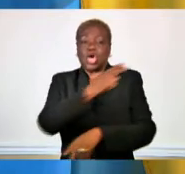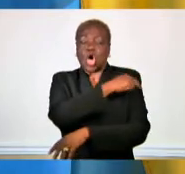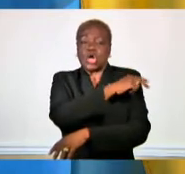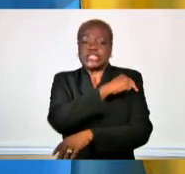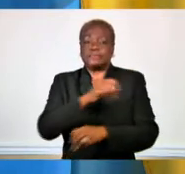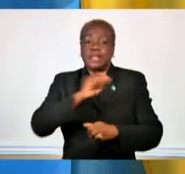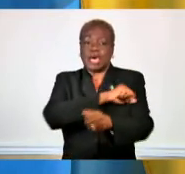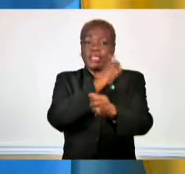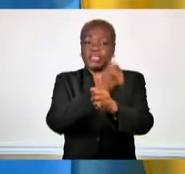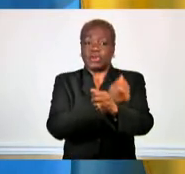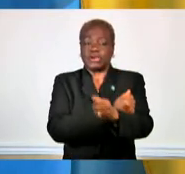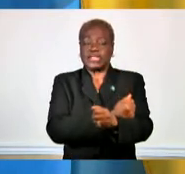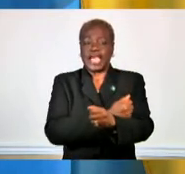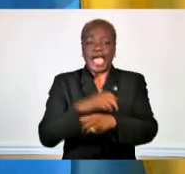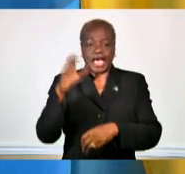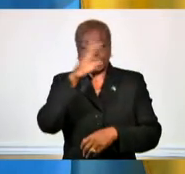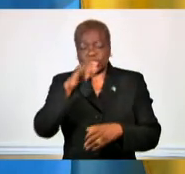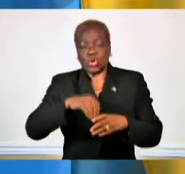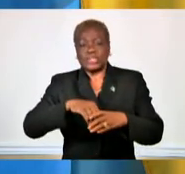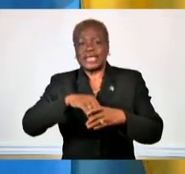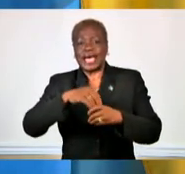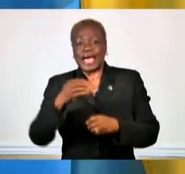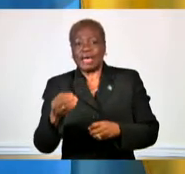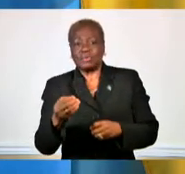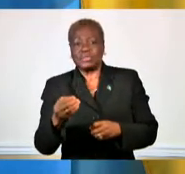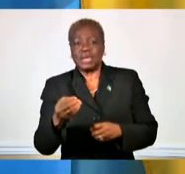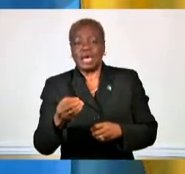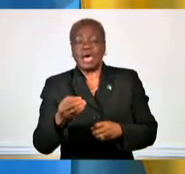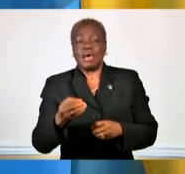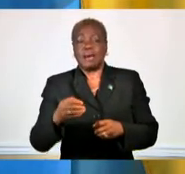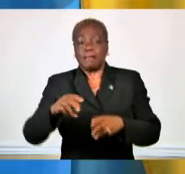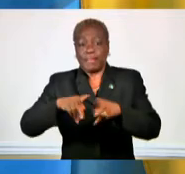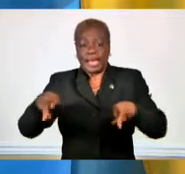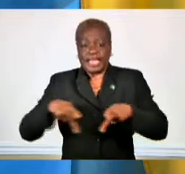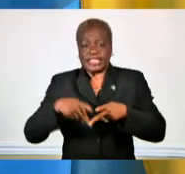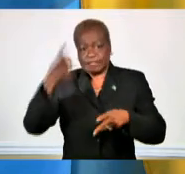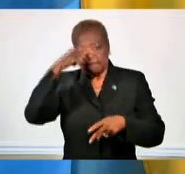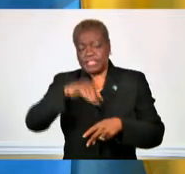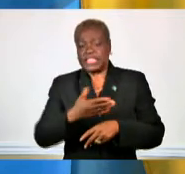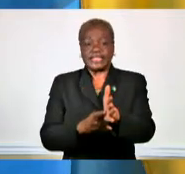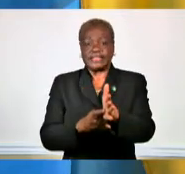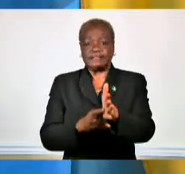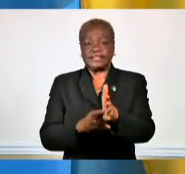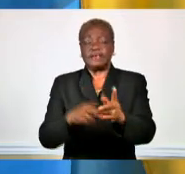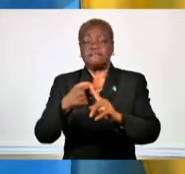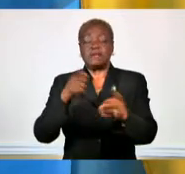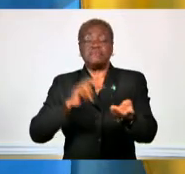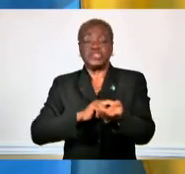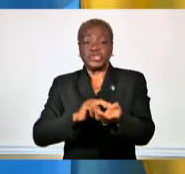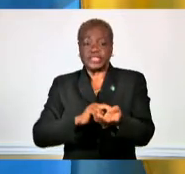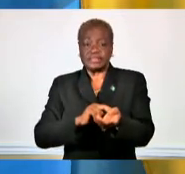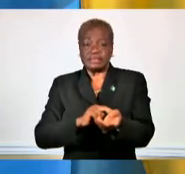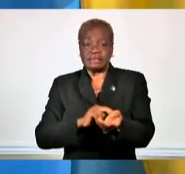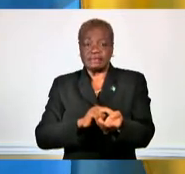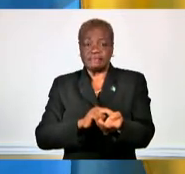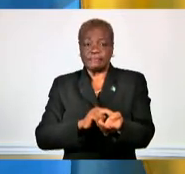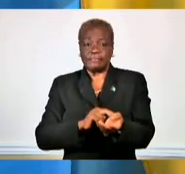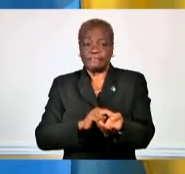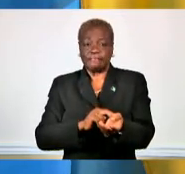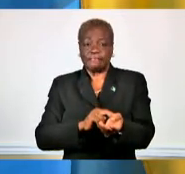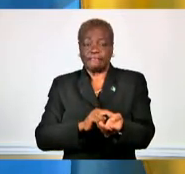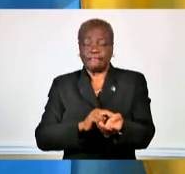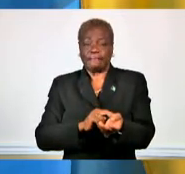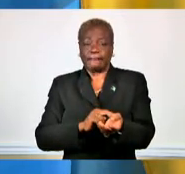alternate accommodations for the relocation of these boarders. Nursing,